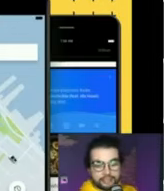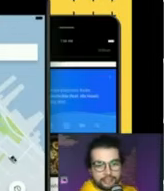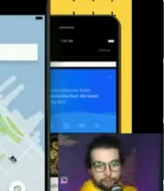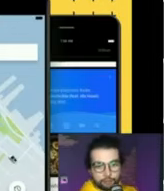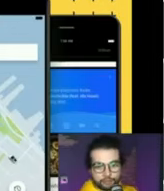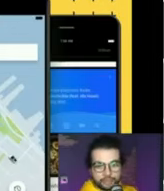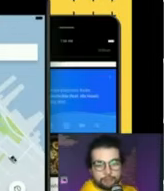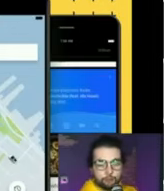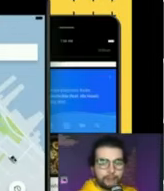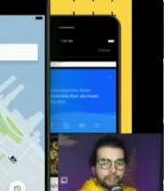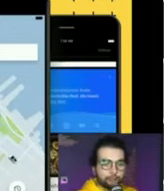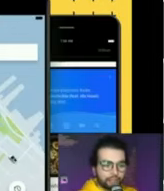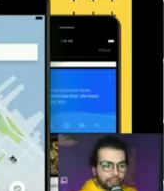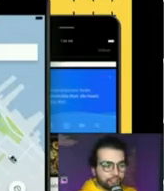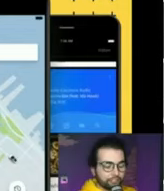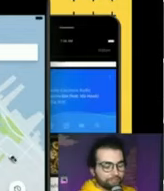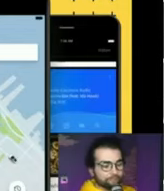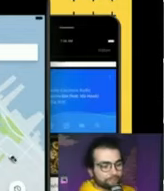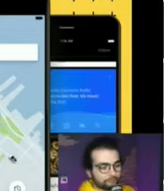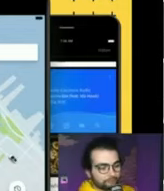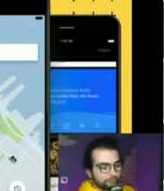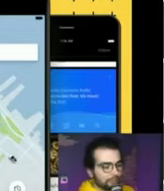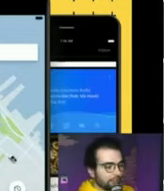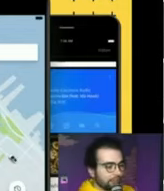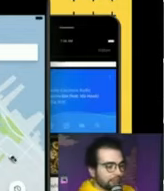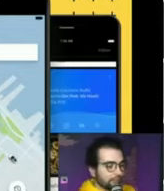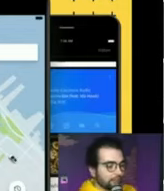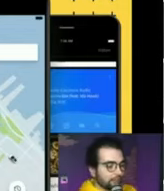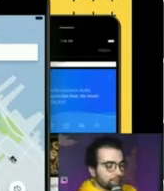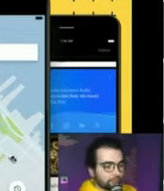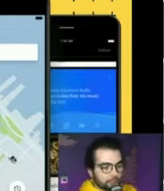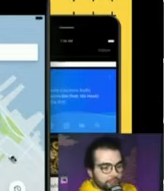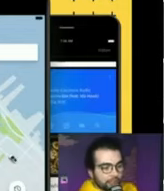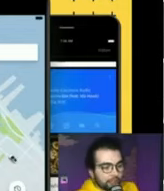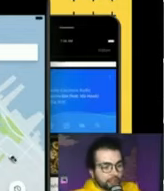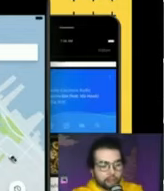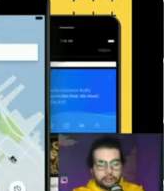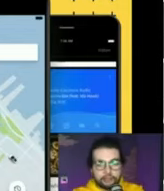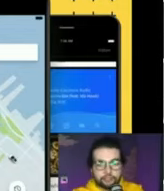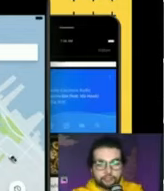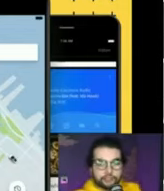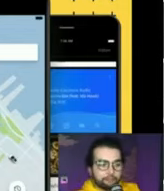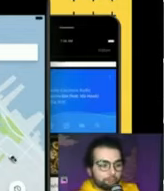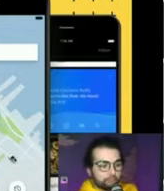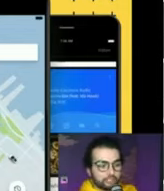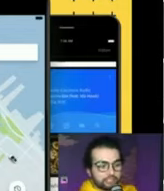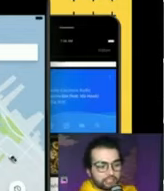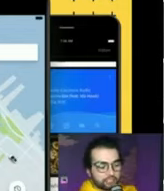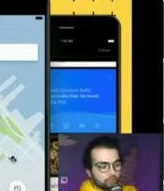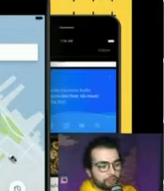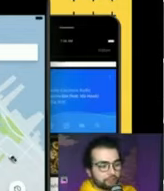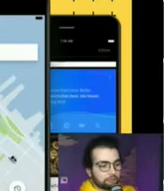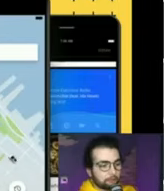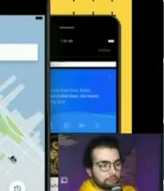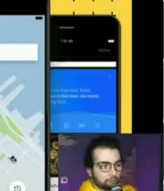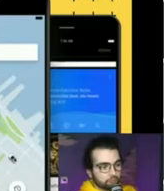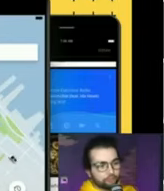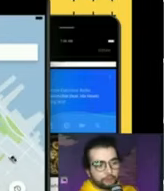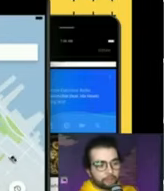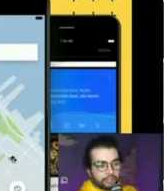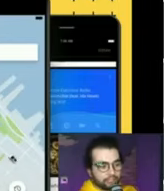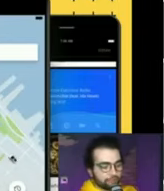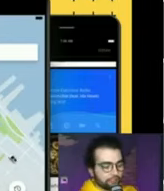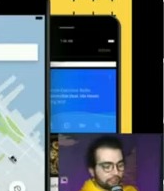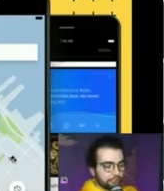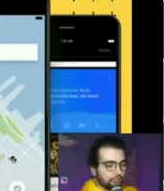other taxi mobile application. And during my research, I saw that most